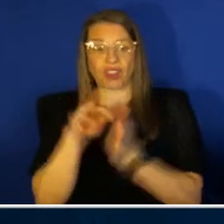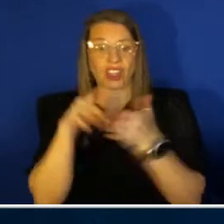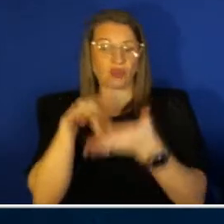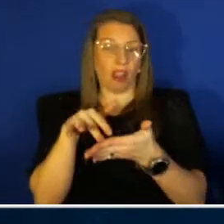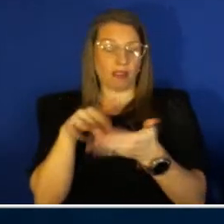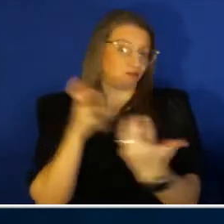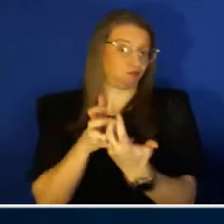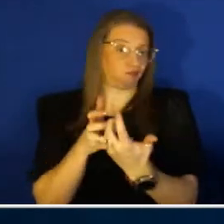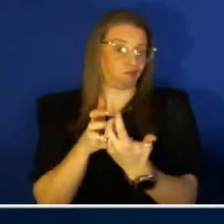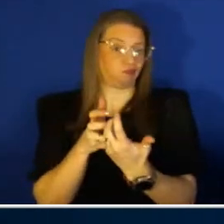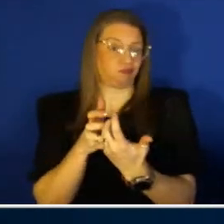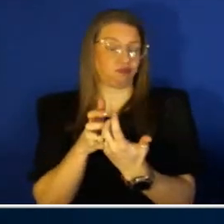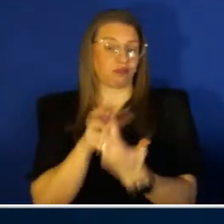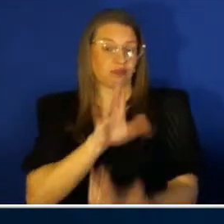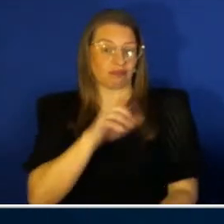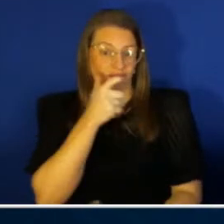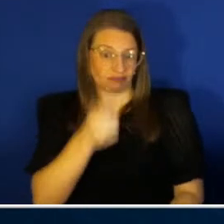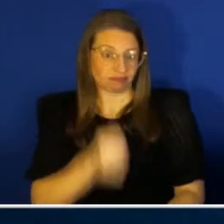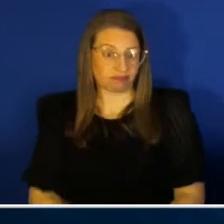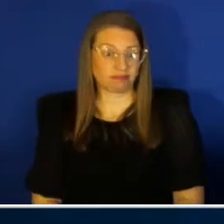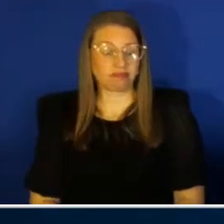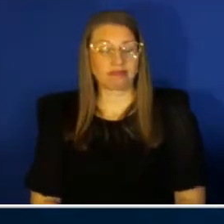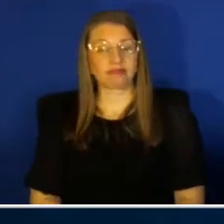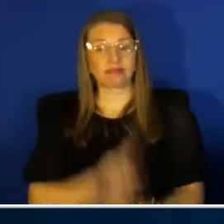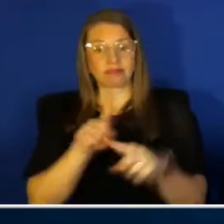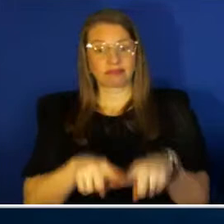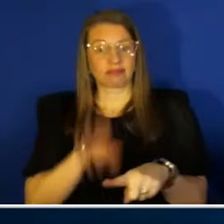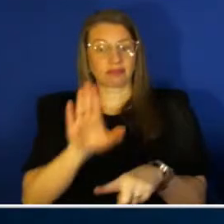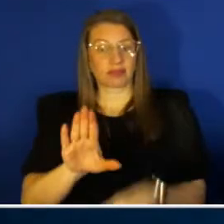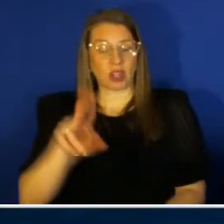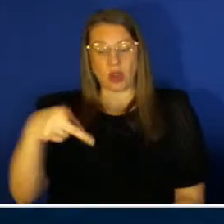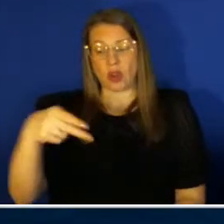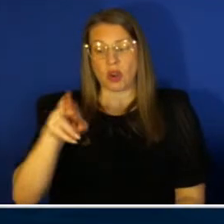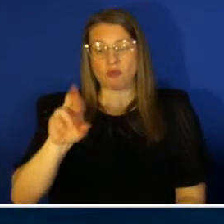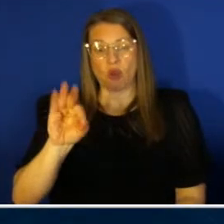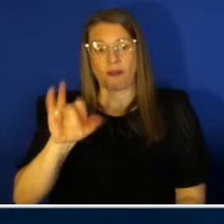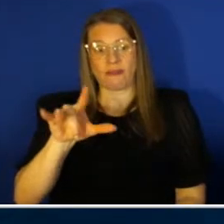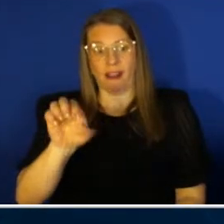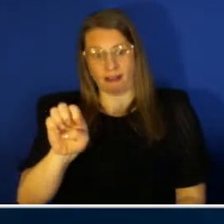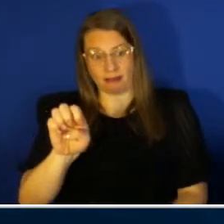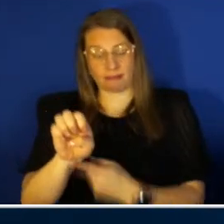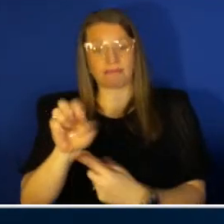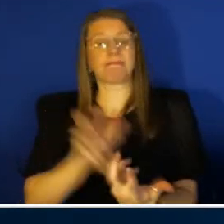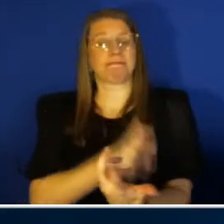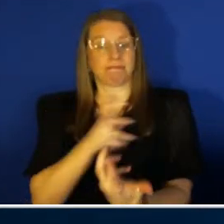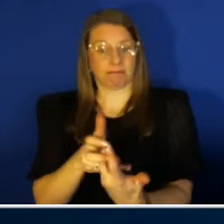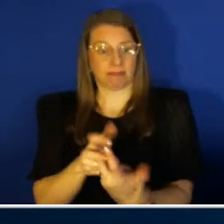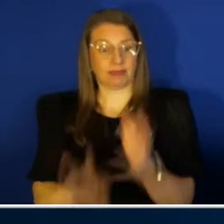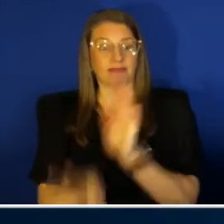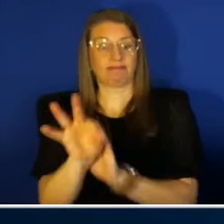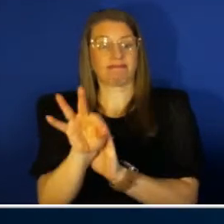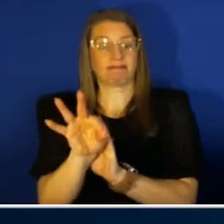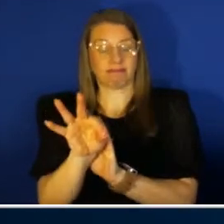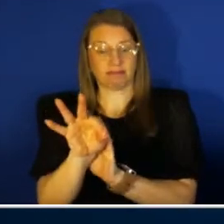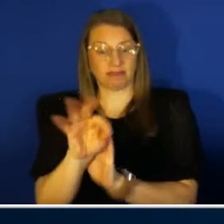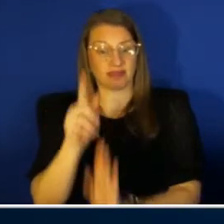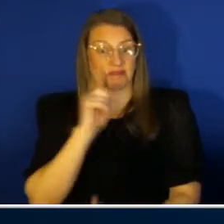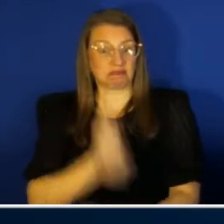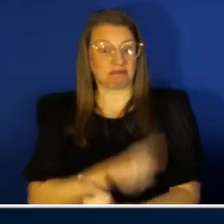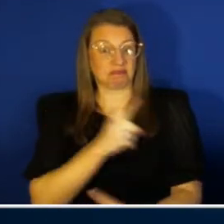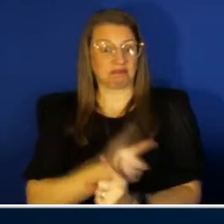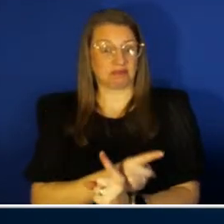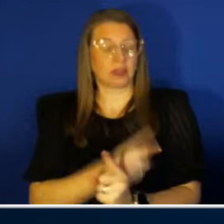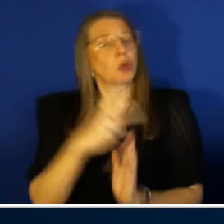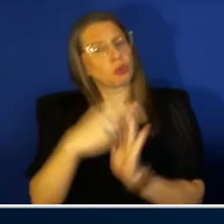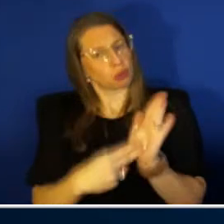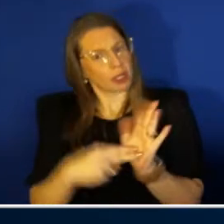that fits based upon their profile. And then once they find the trial they think is appropriate by reading the